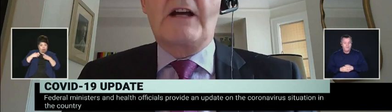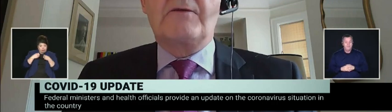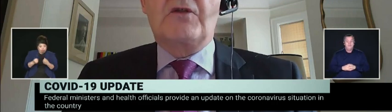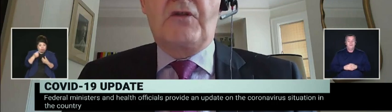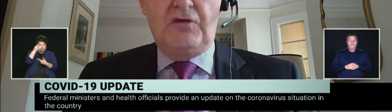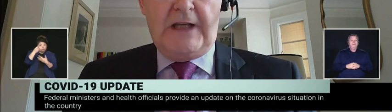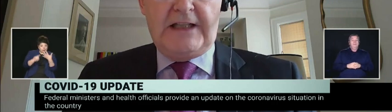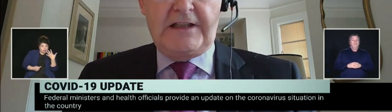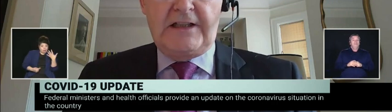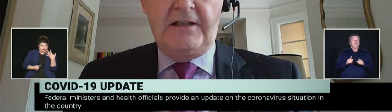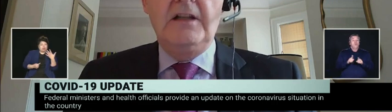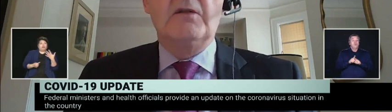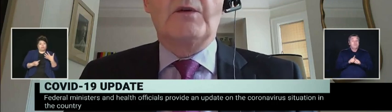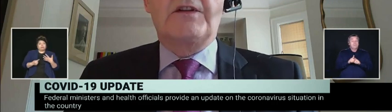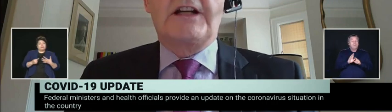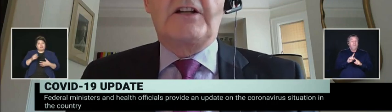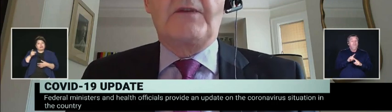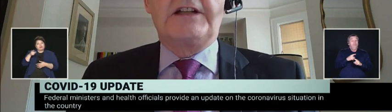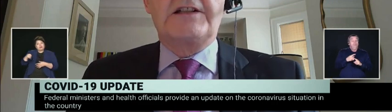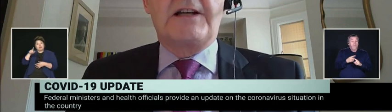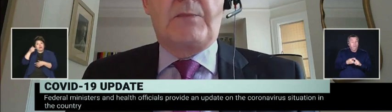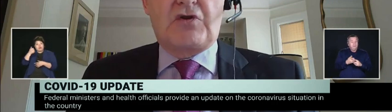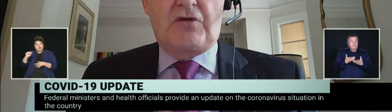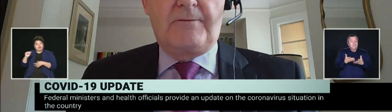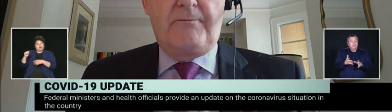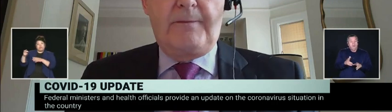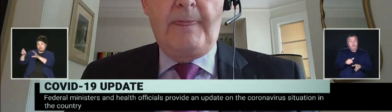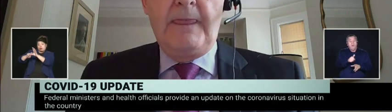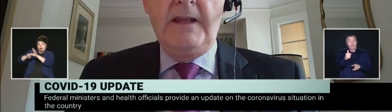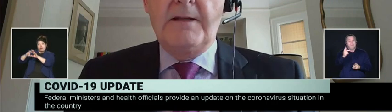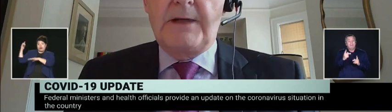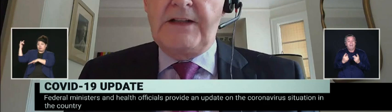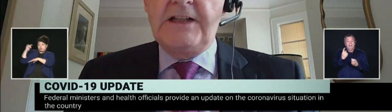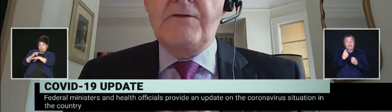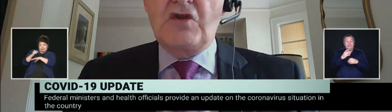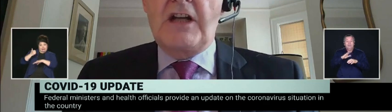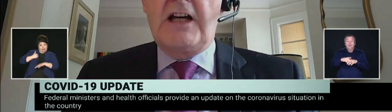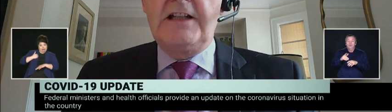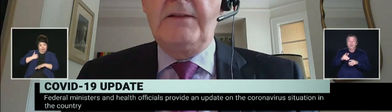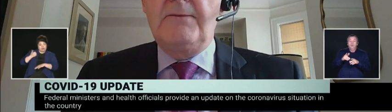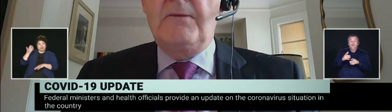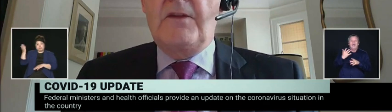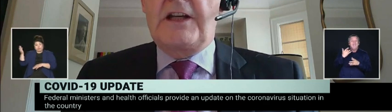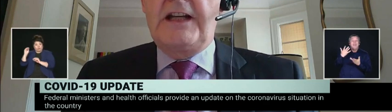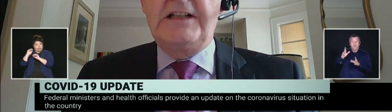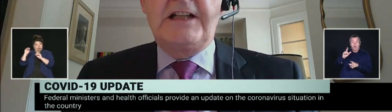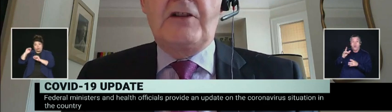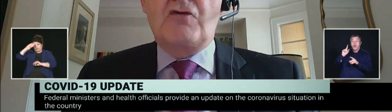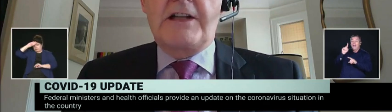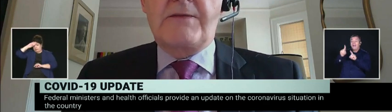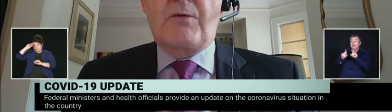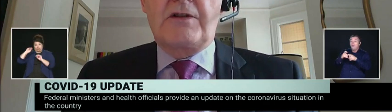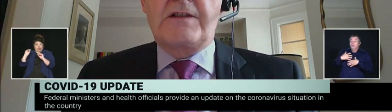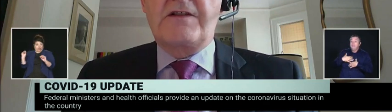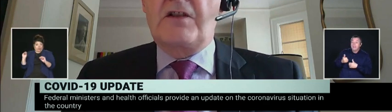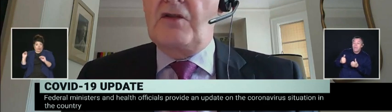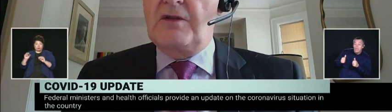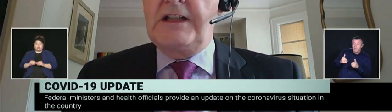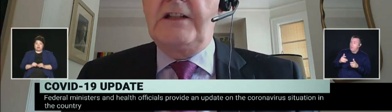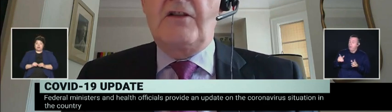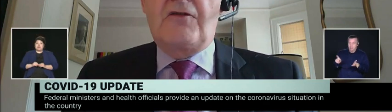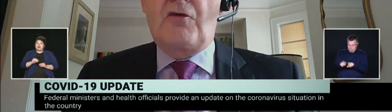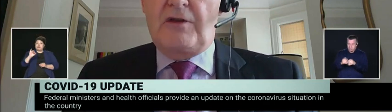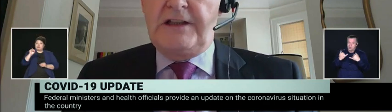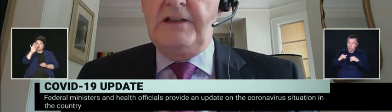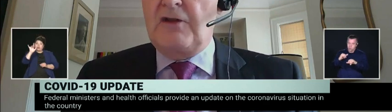passenger travels to Canada with an elevated temperature. By the end of July, the Canadian Air Transport